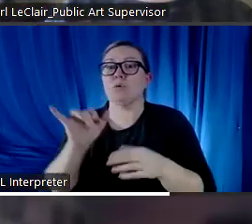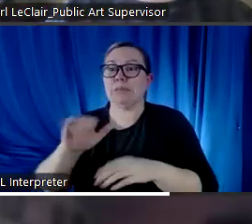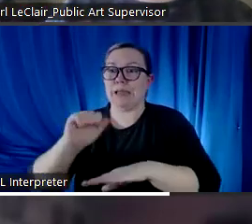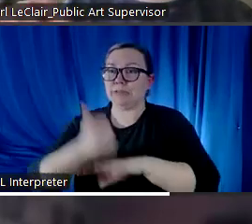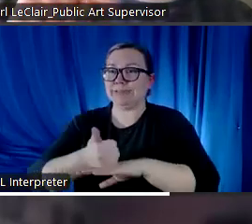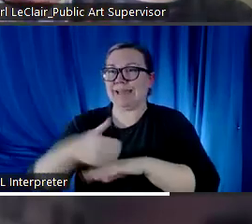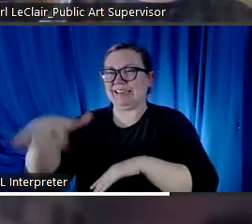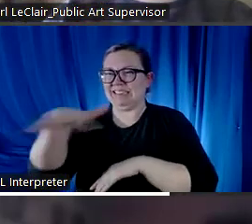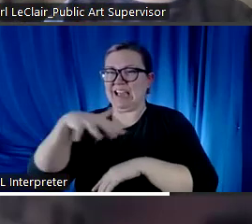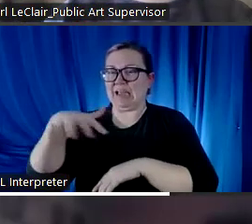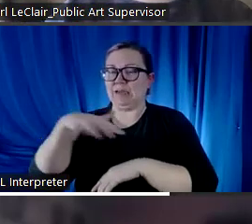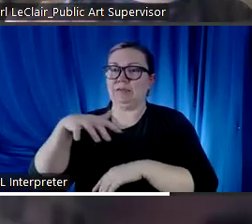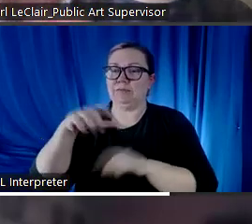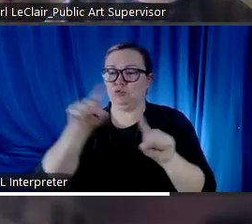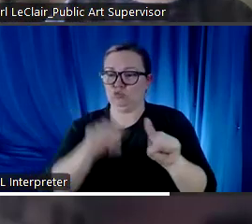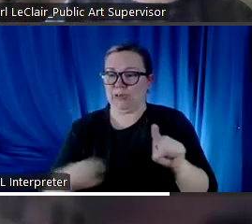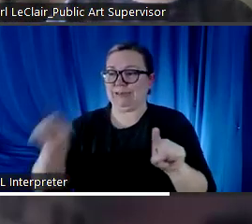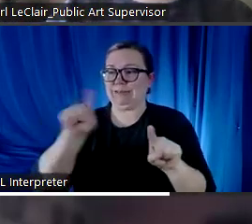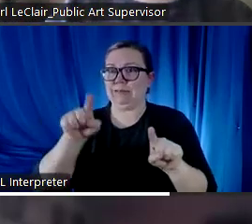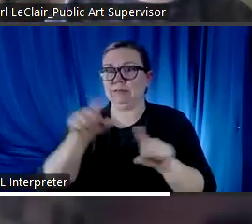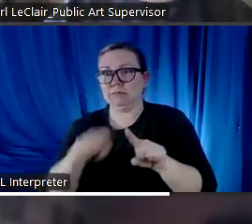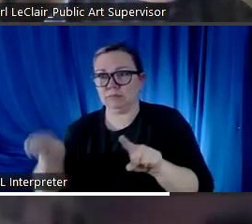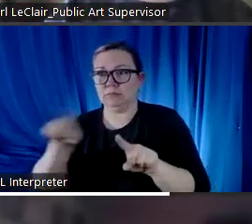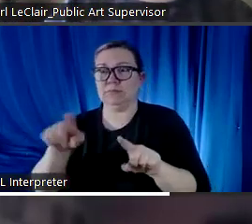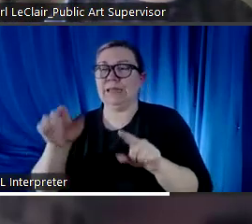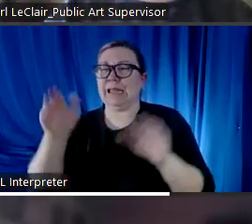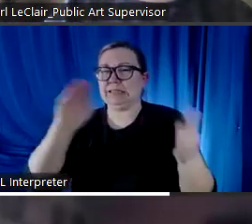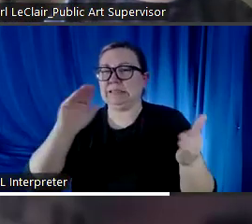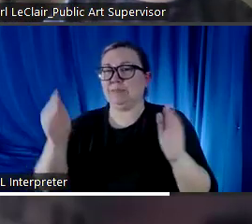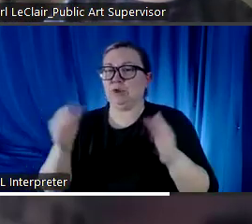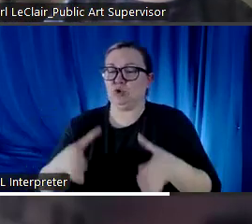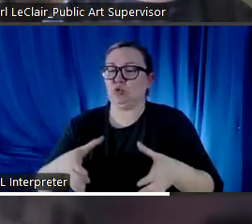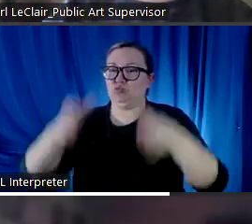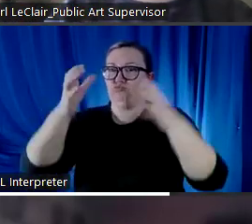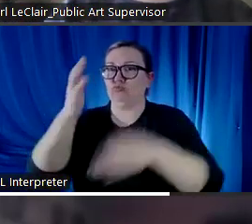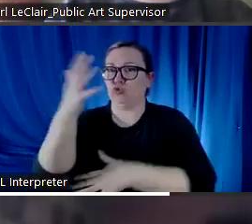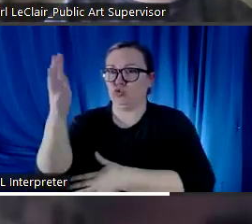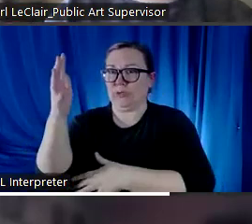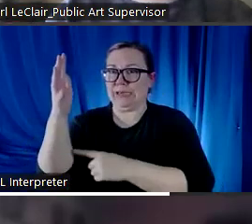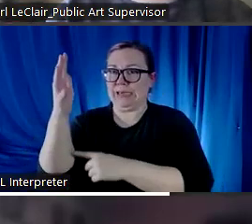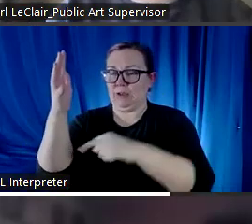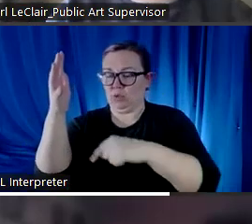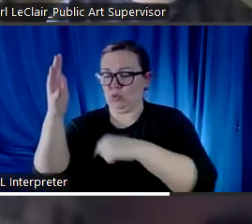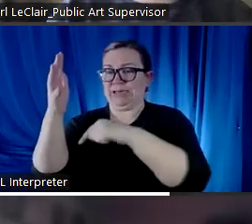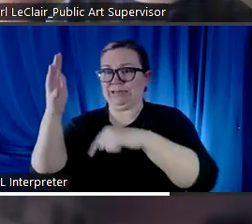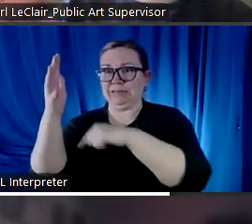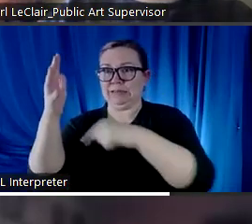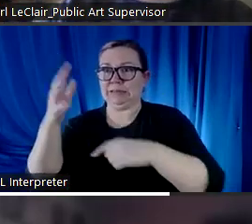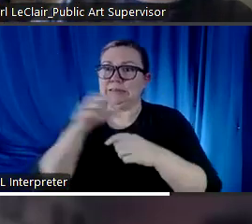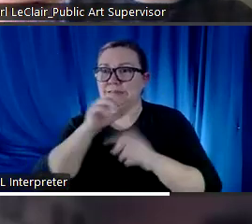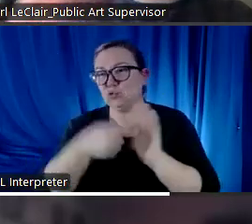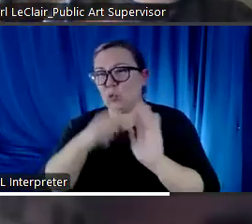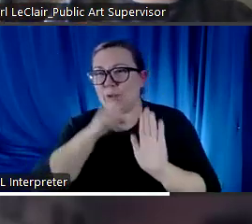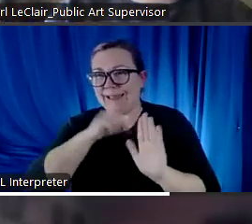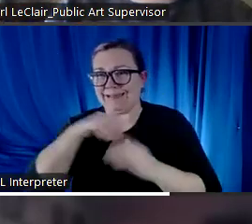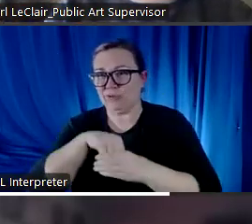of semicircle rings that represent the rings of the trees. And then some other tree motif and elements in the fritting